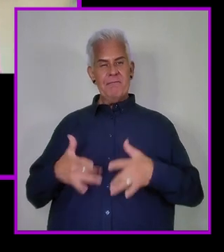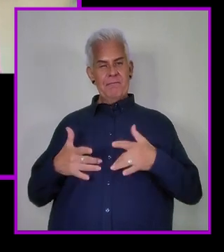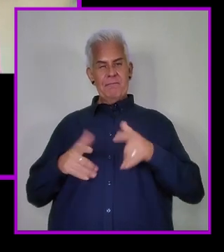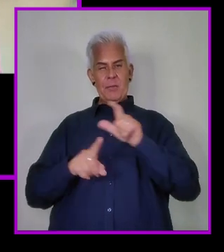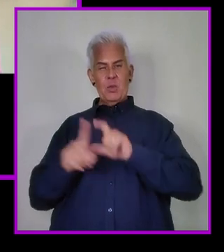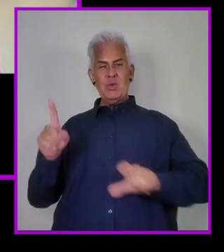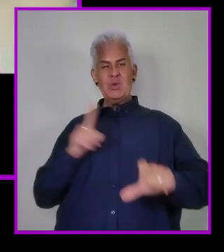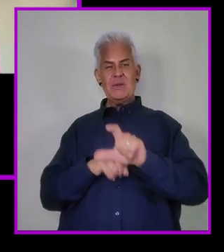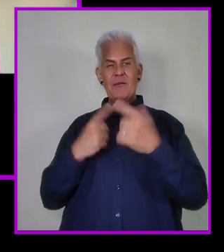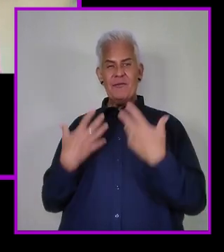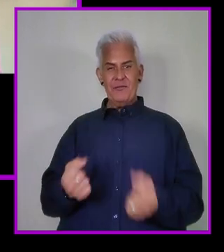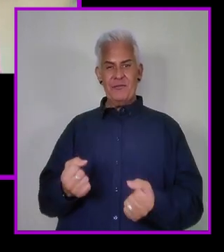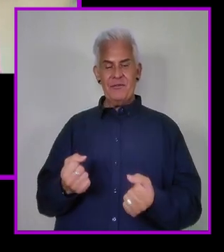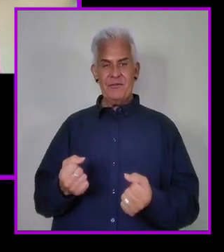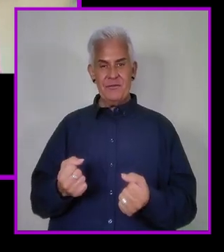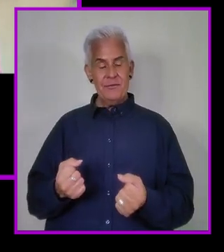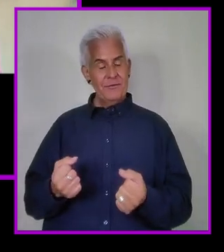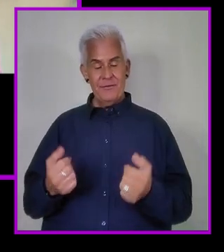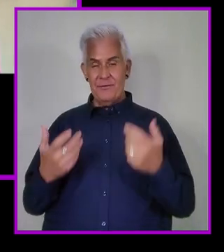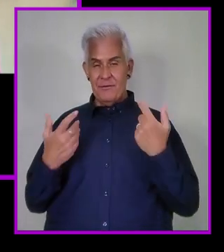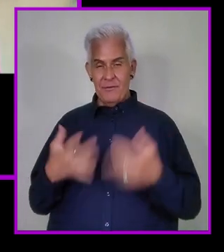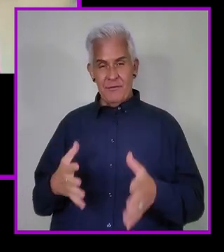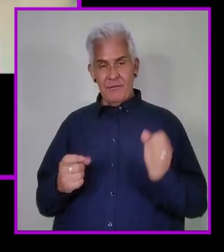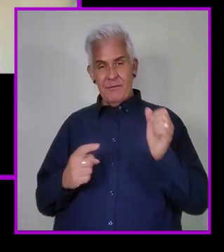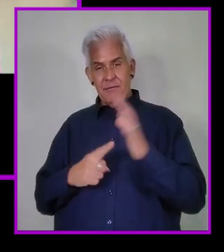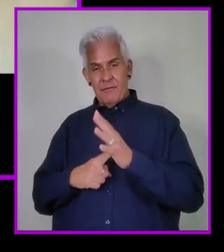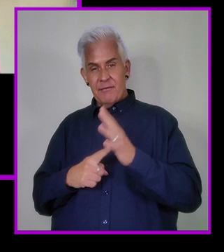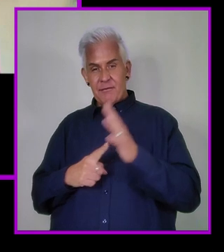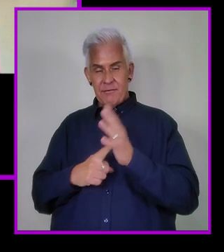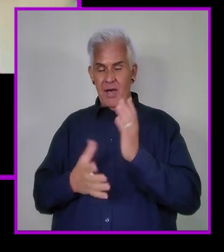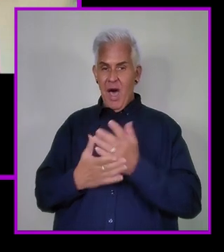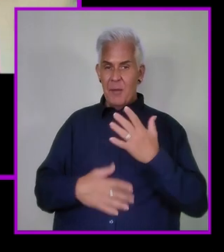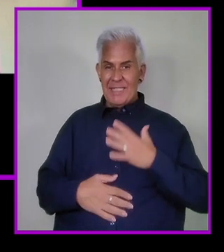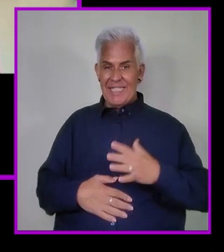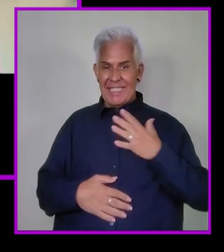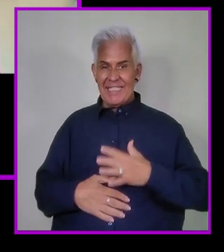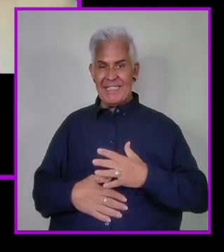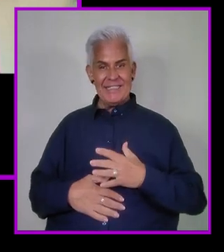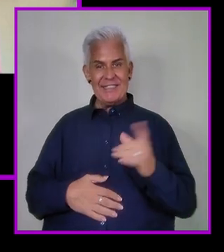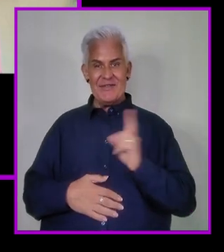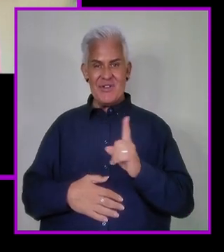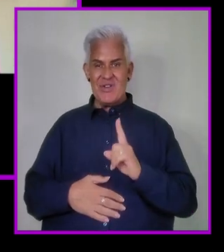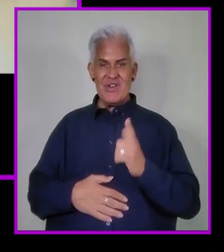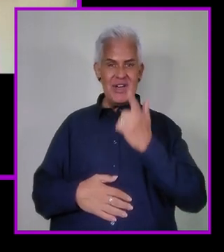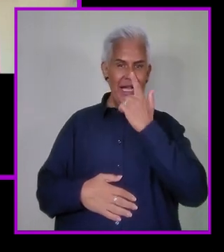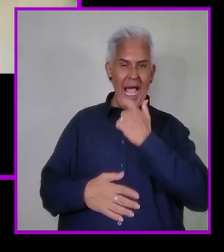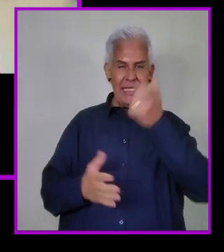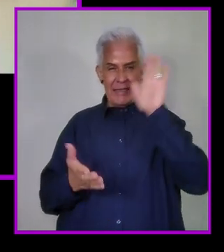now, which I think has just been so vital and was so needed, a place where we could share